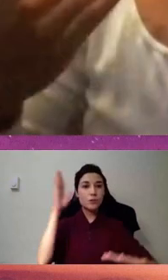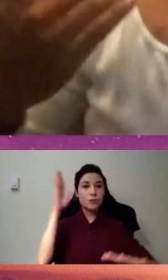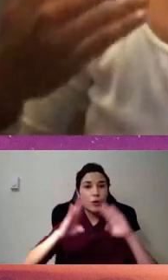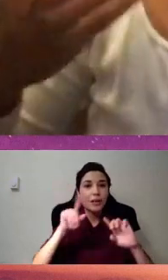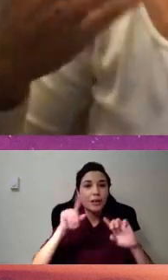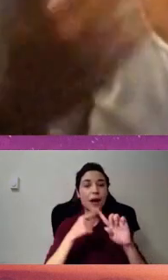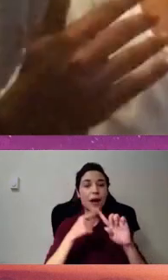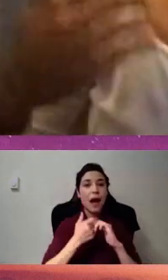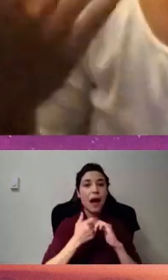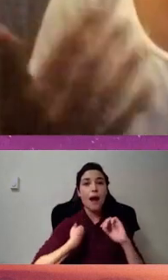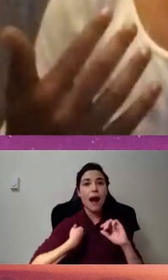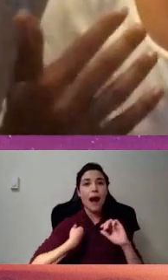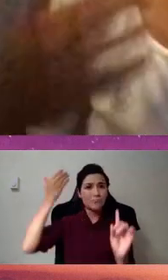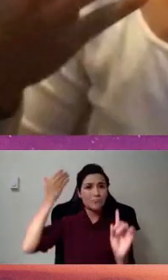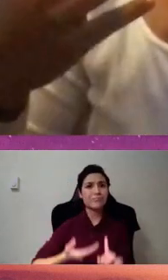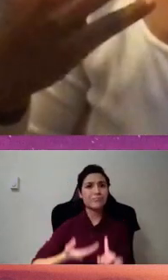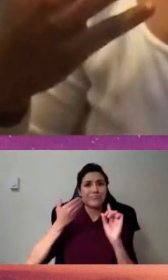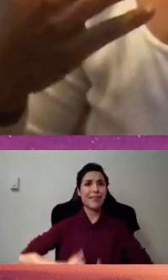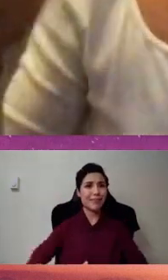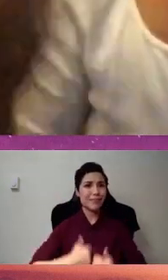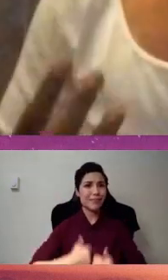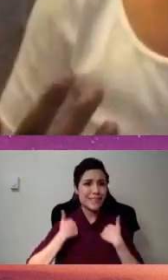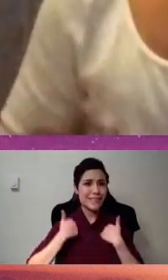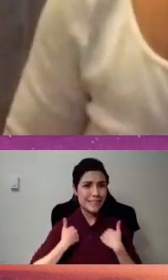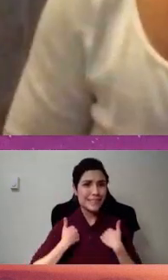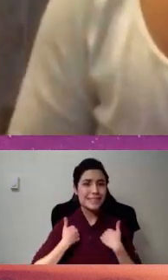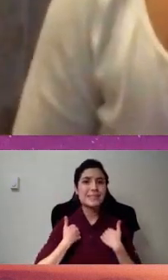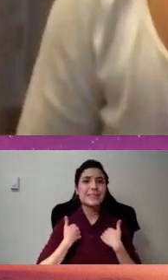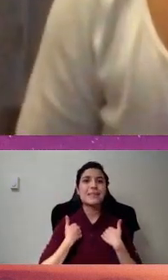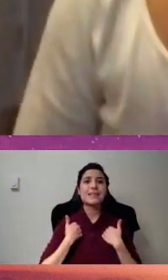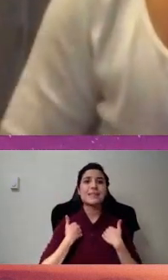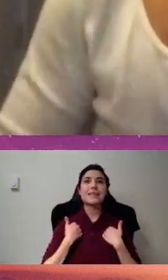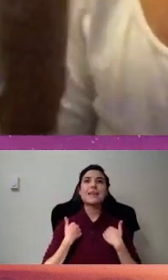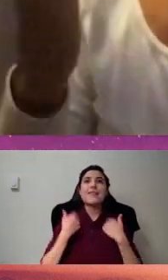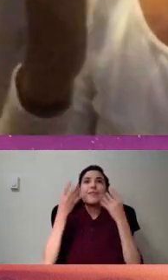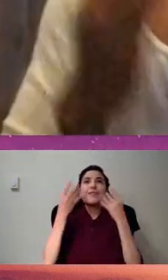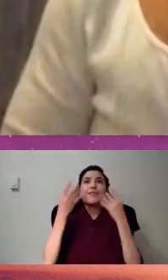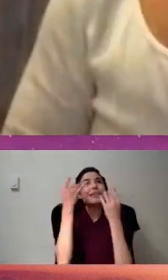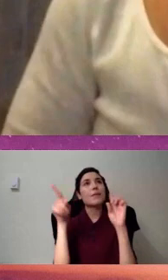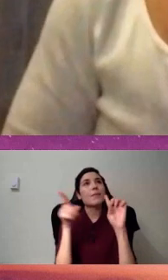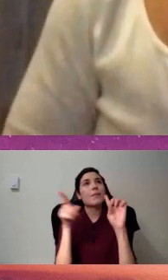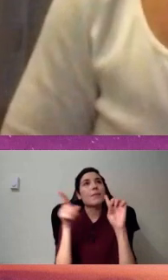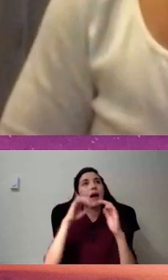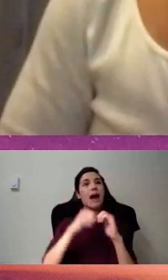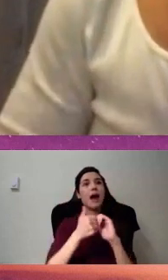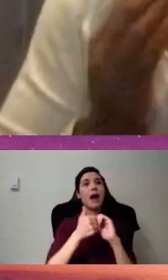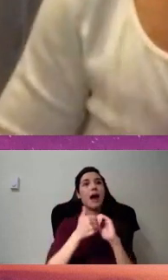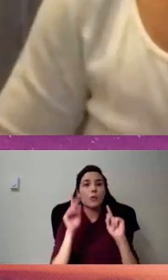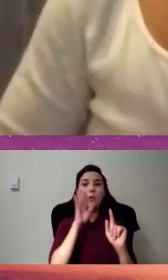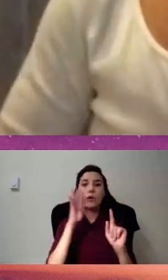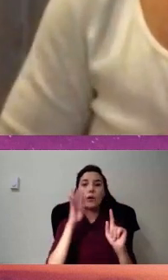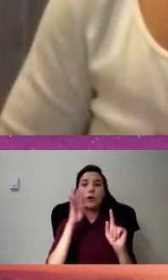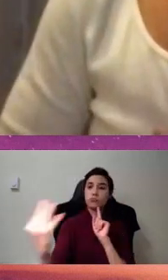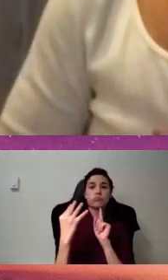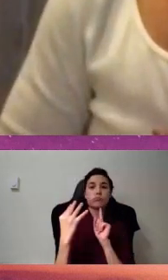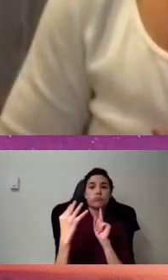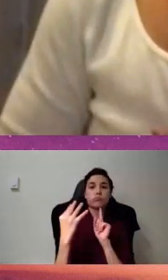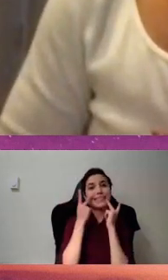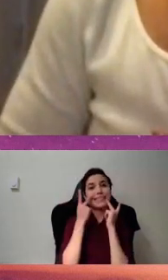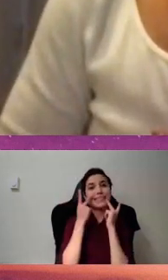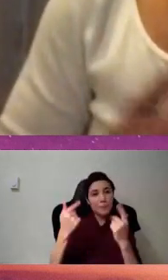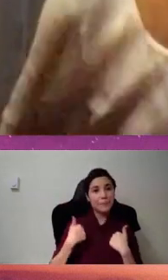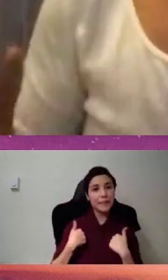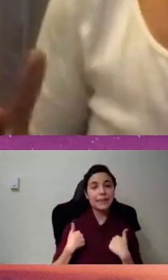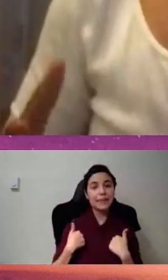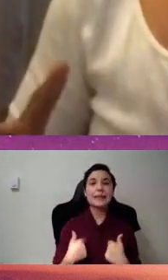perceive me based off of like what my physical body looks like. So I think it's definitely a